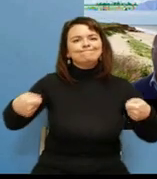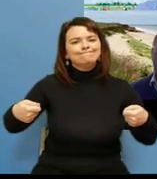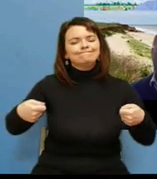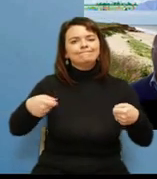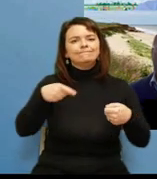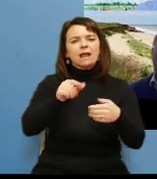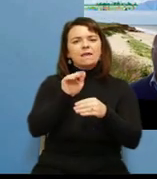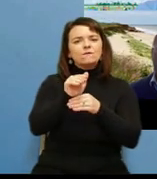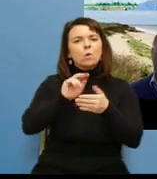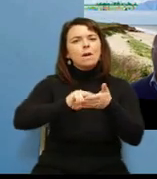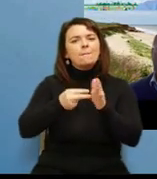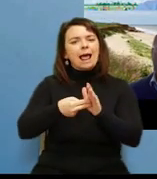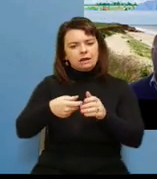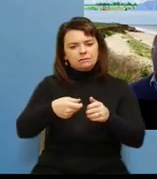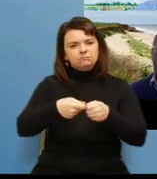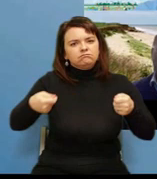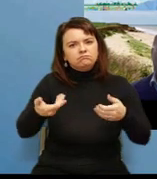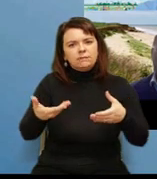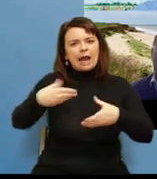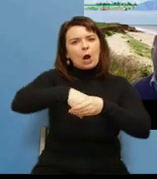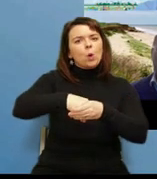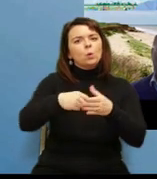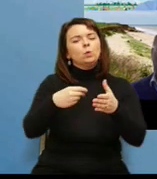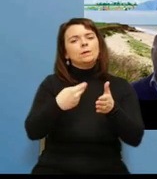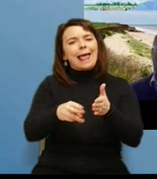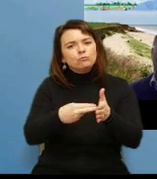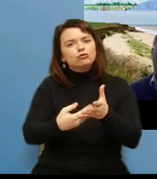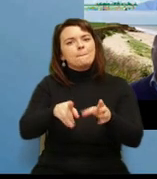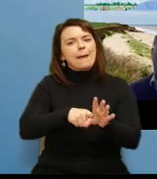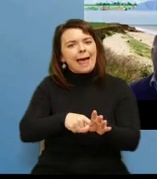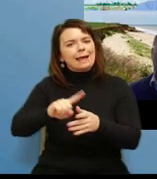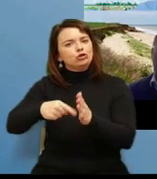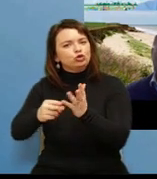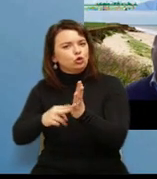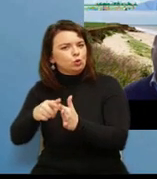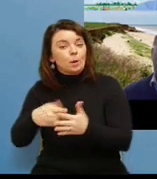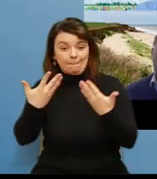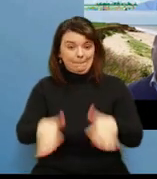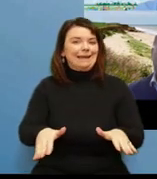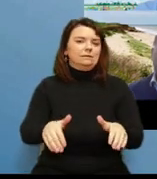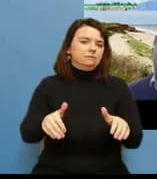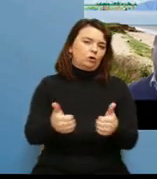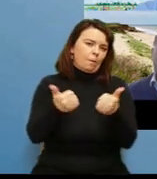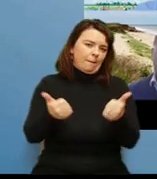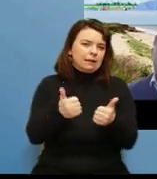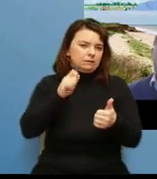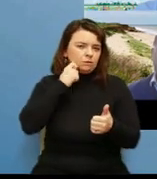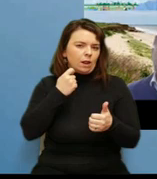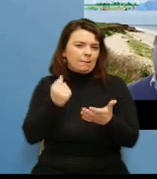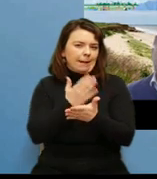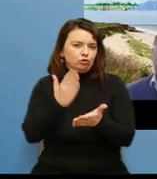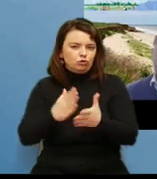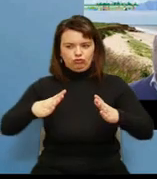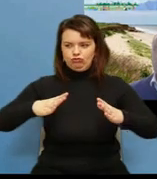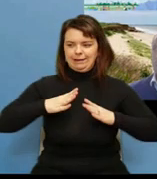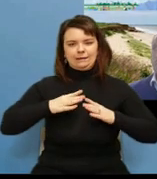length of the forward planner to include April, May and June meetings, which have now been established. So we'll do that in time for the next